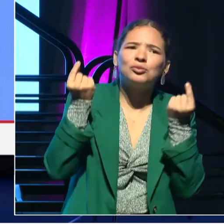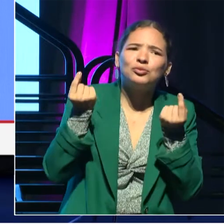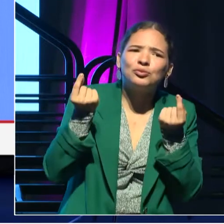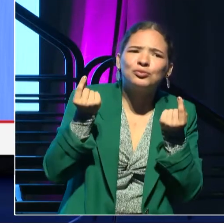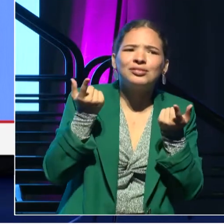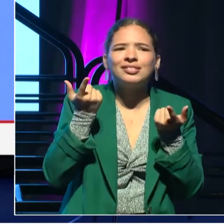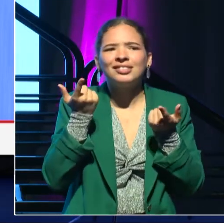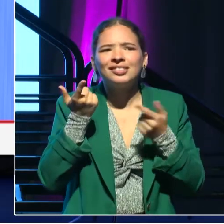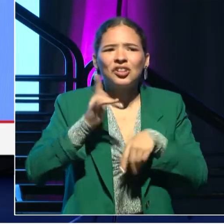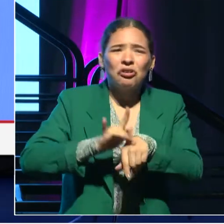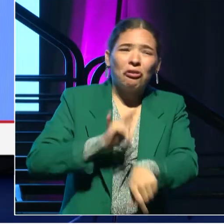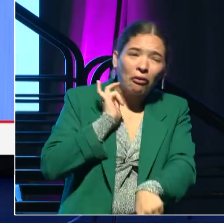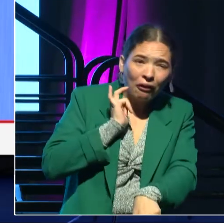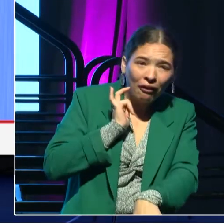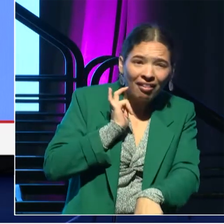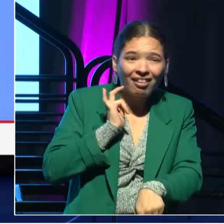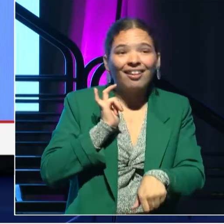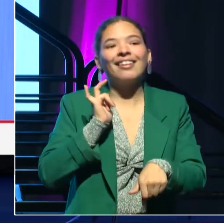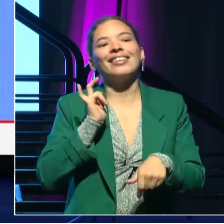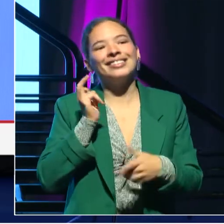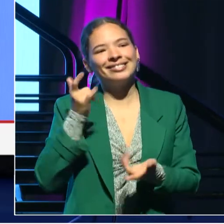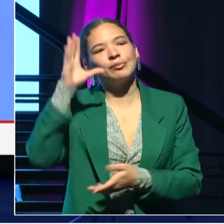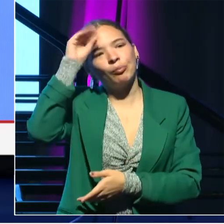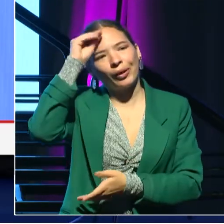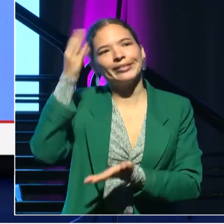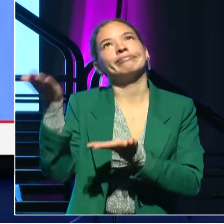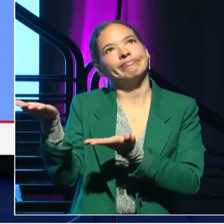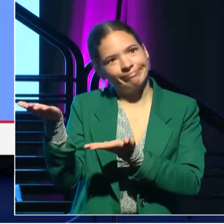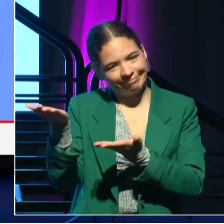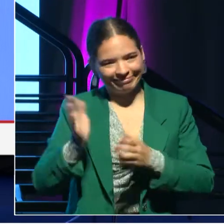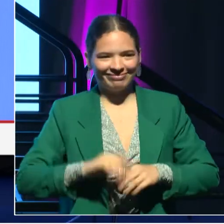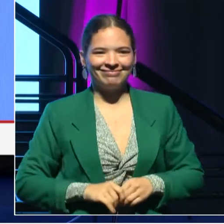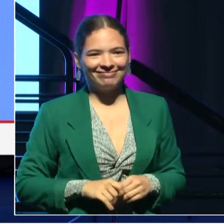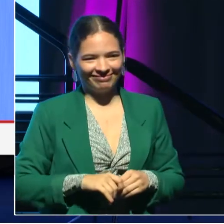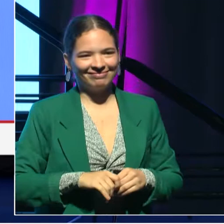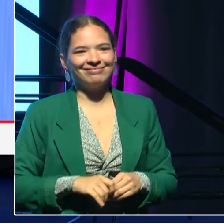to our mornings with intention and expectation.